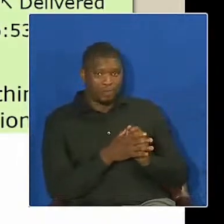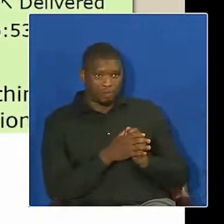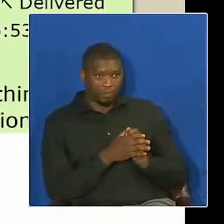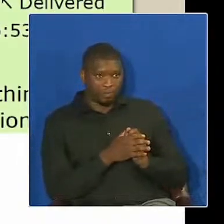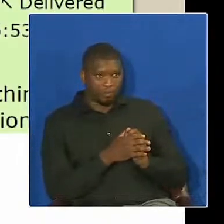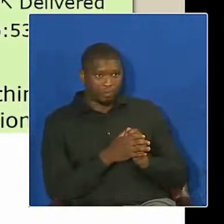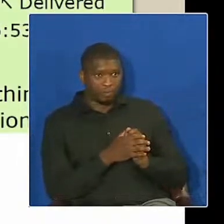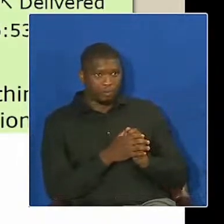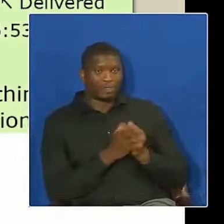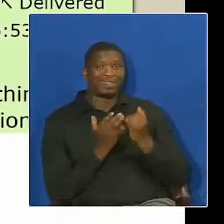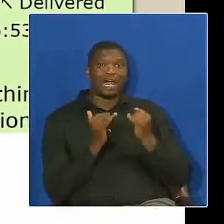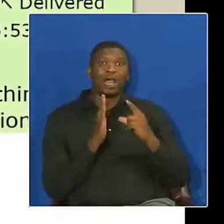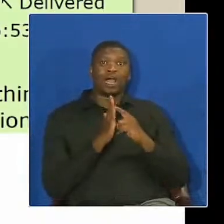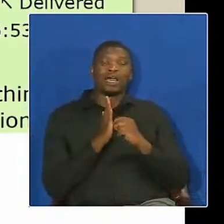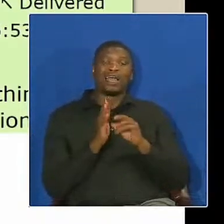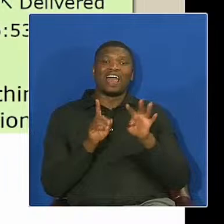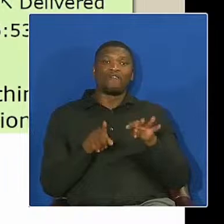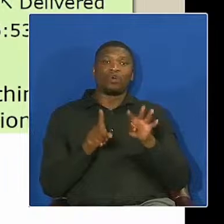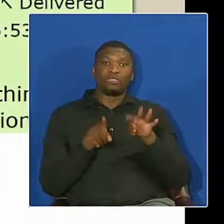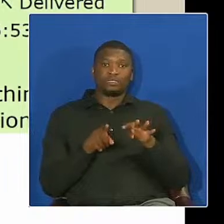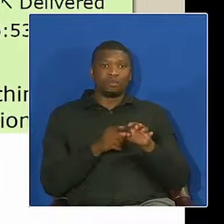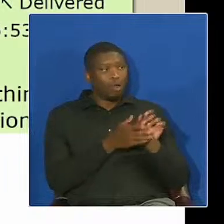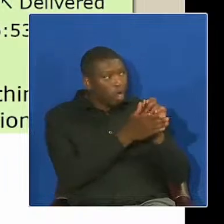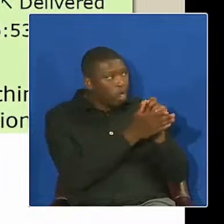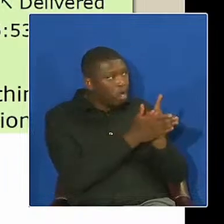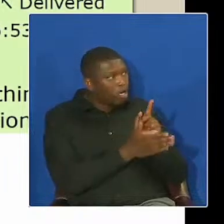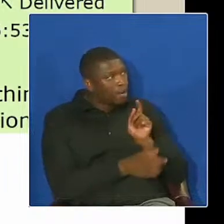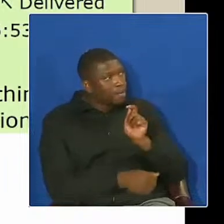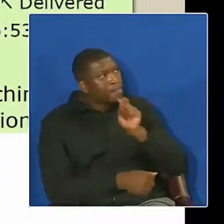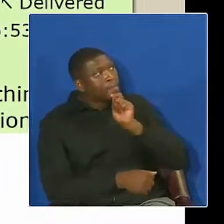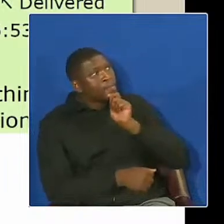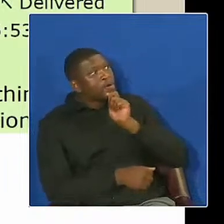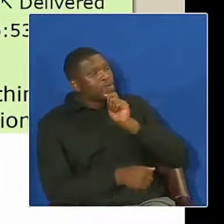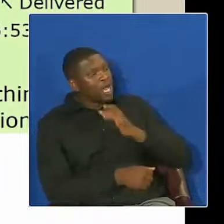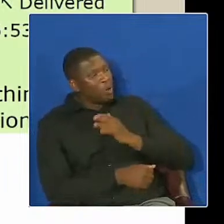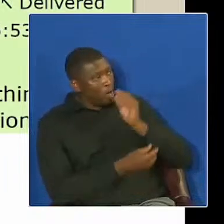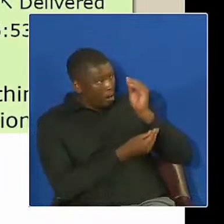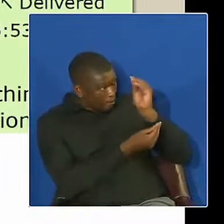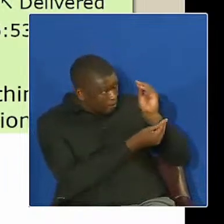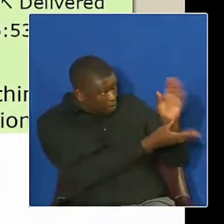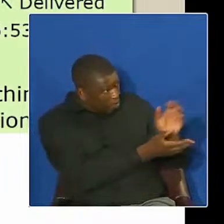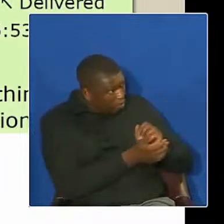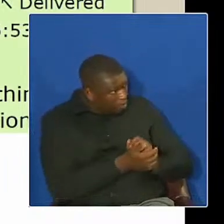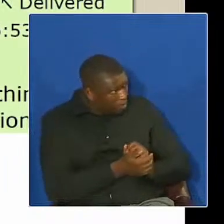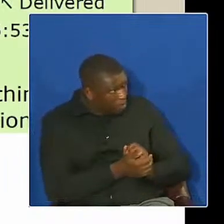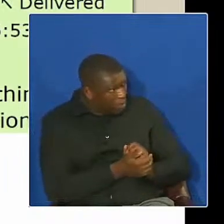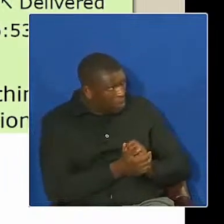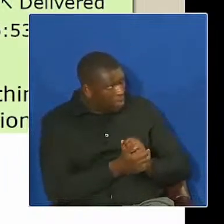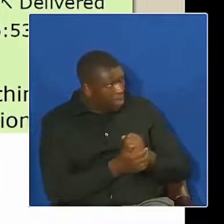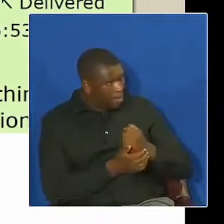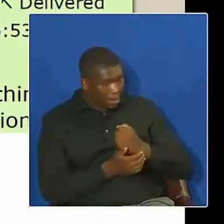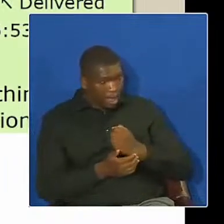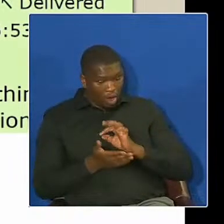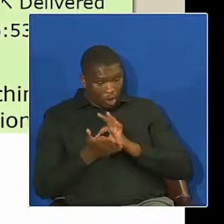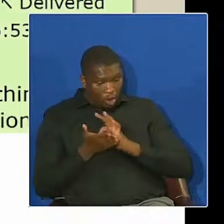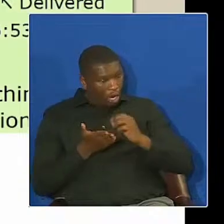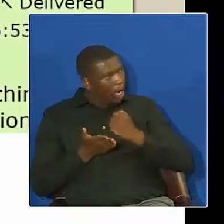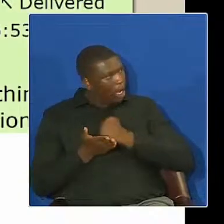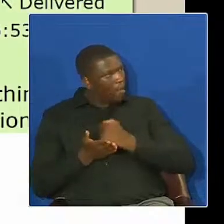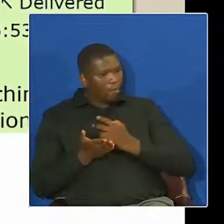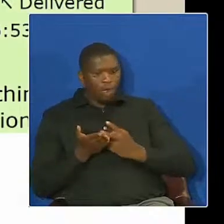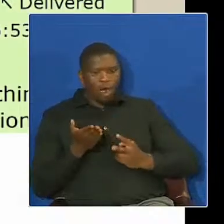8th. Now it's on the 14th morning, just to let you know that my contract was